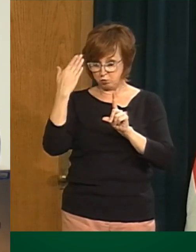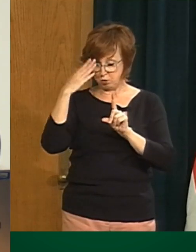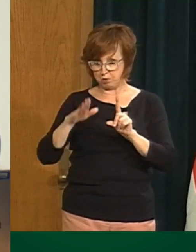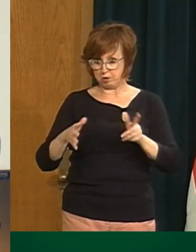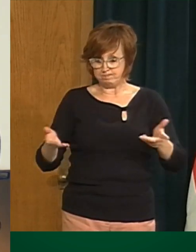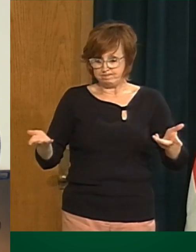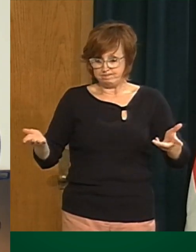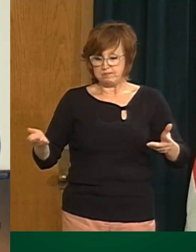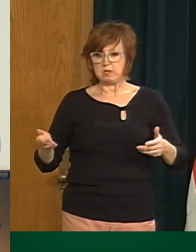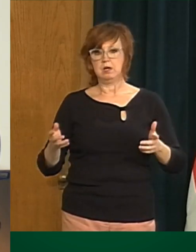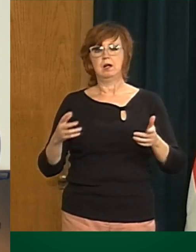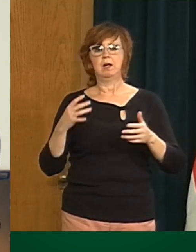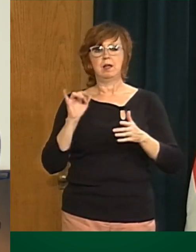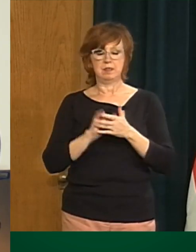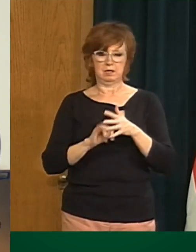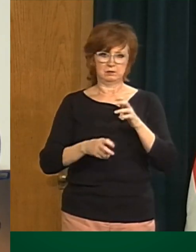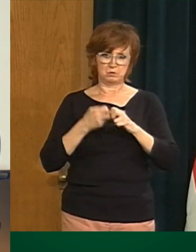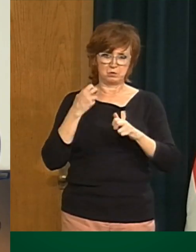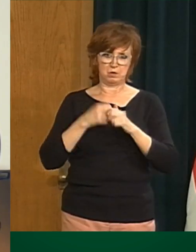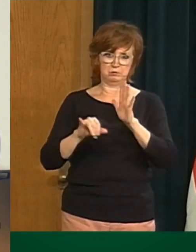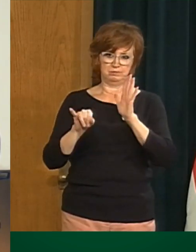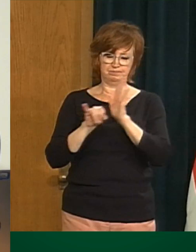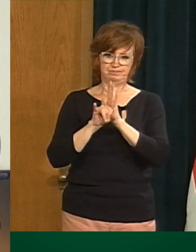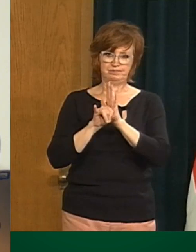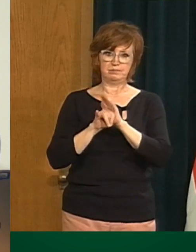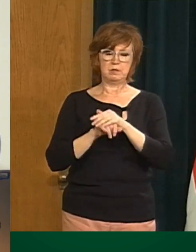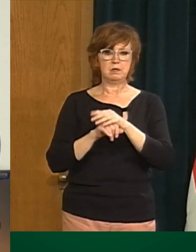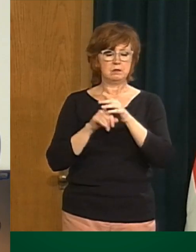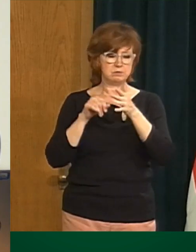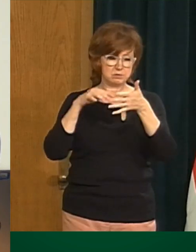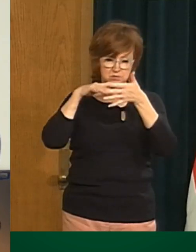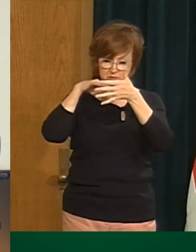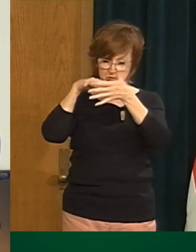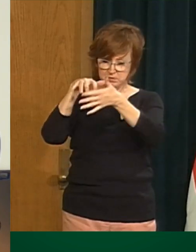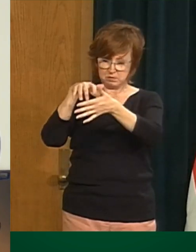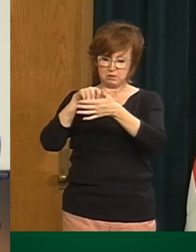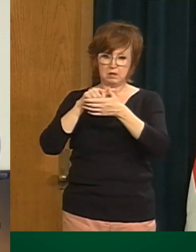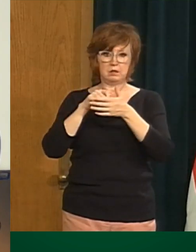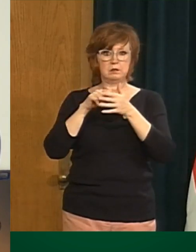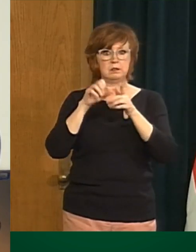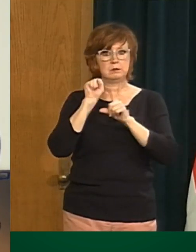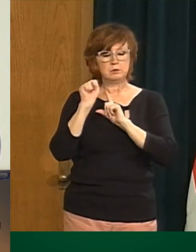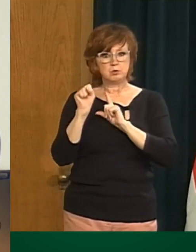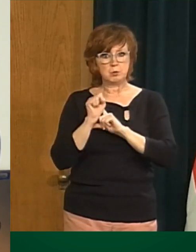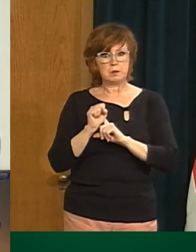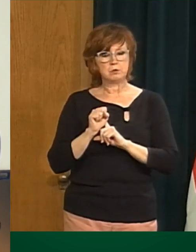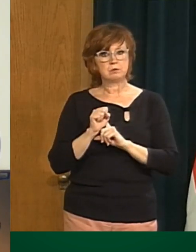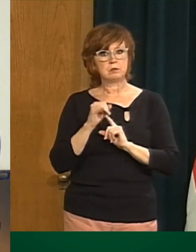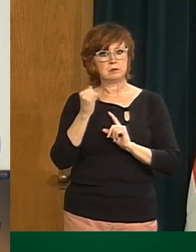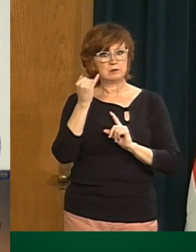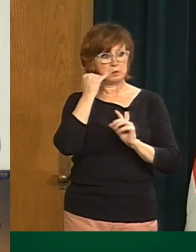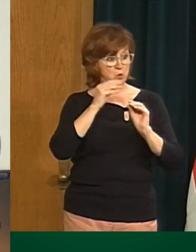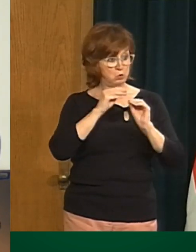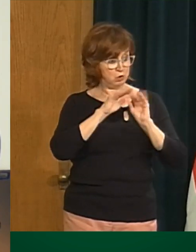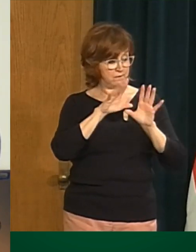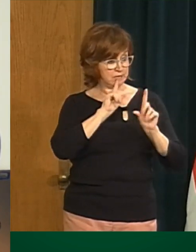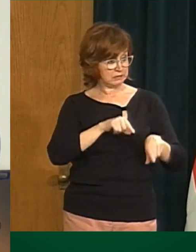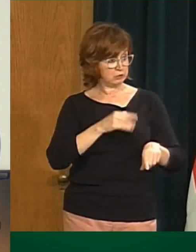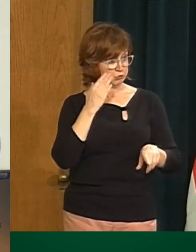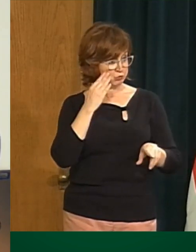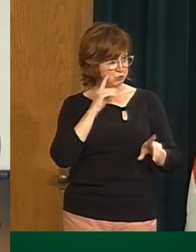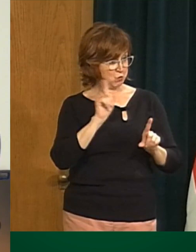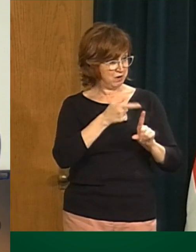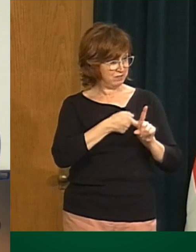the province or in a specific area, we need to look at that very closely. What is the setting that is causing the exposure? It may be something we